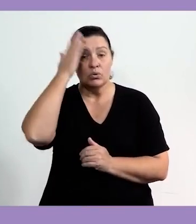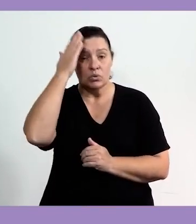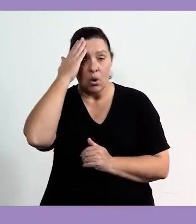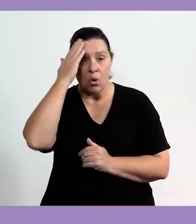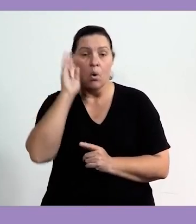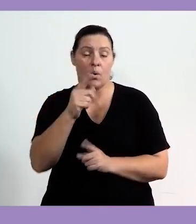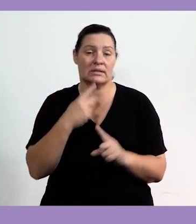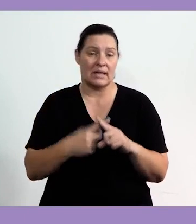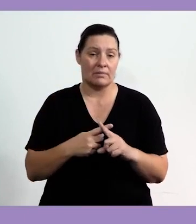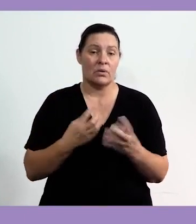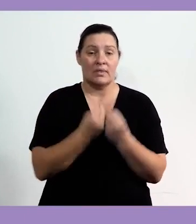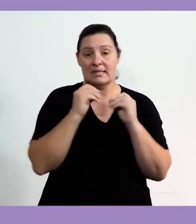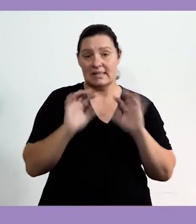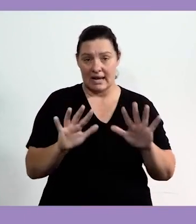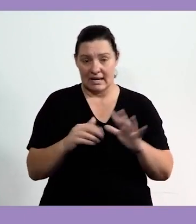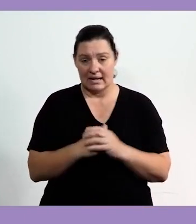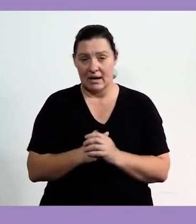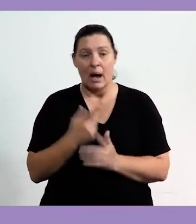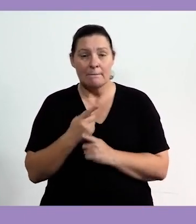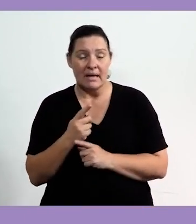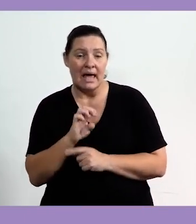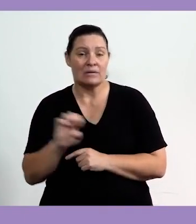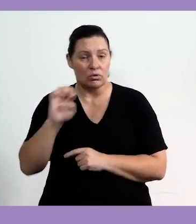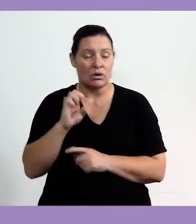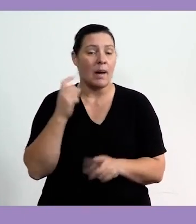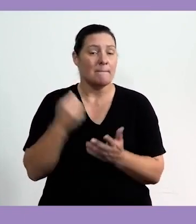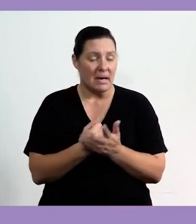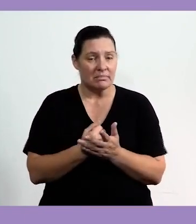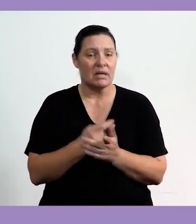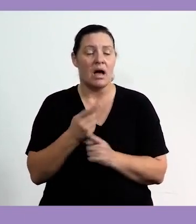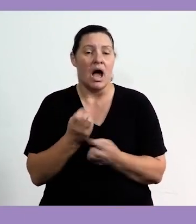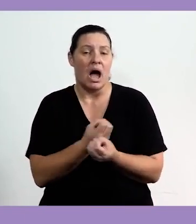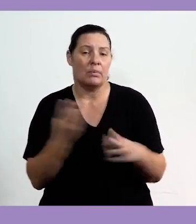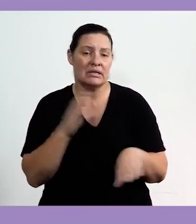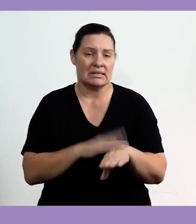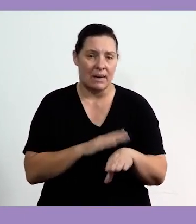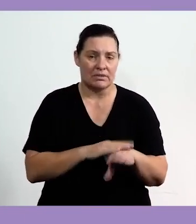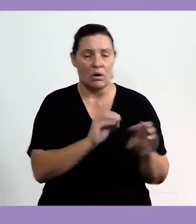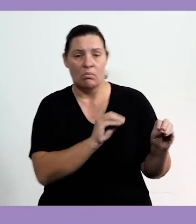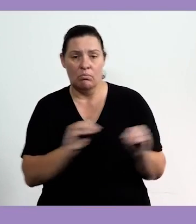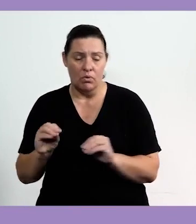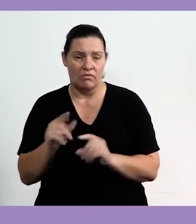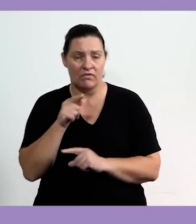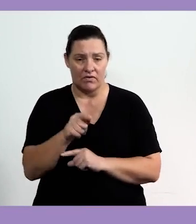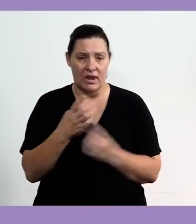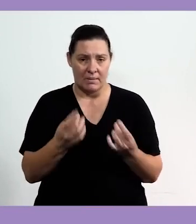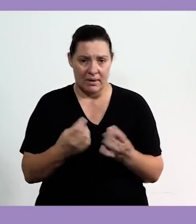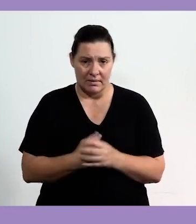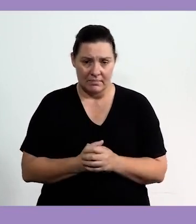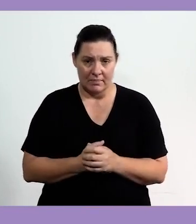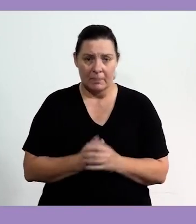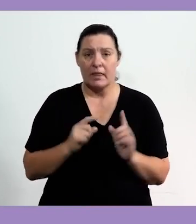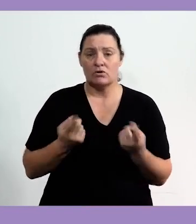6,789. We know that we are going to multiply that by 10, but our exponent has to be determined by how many times we are going to